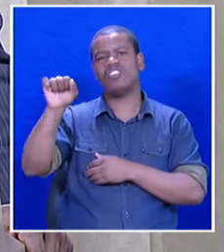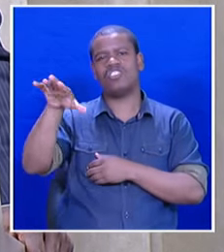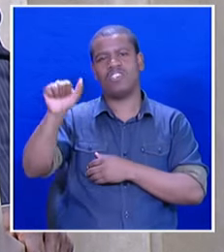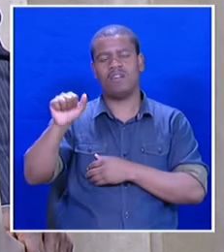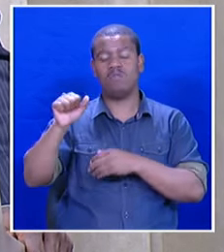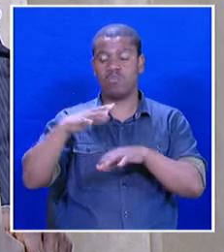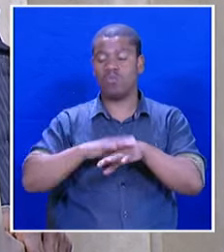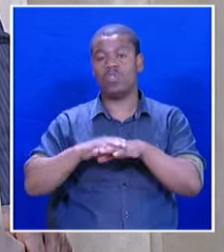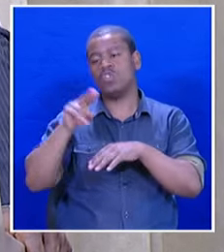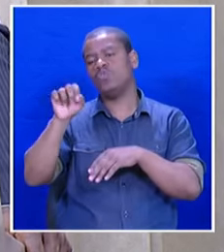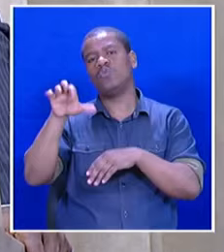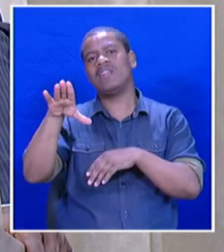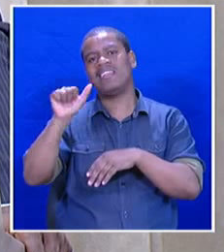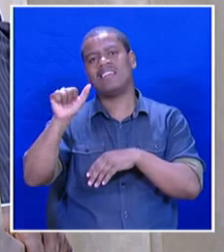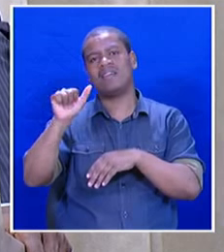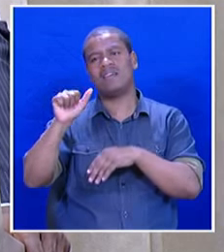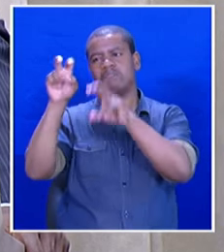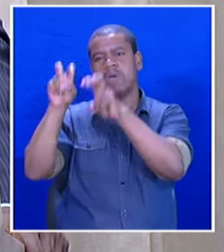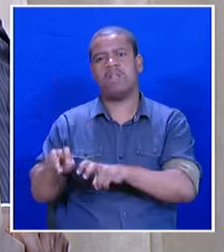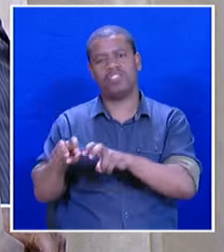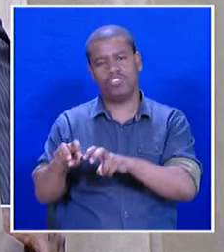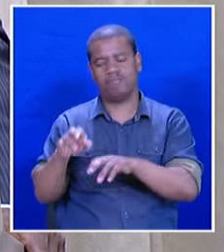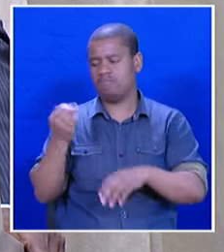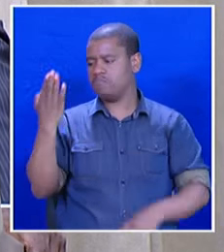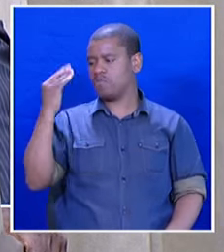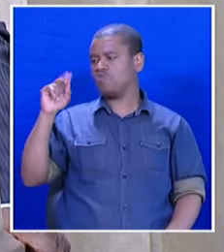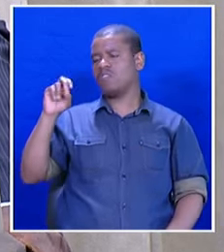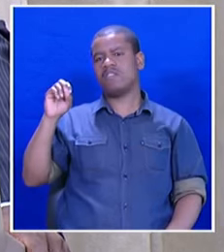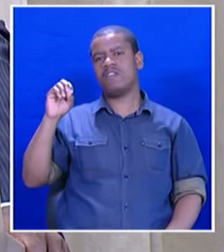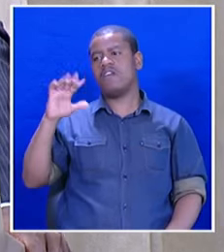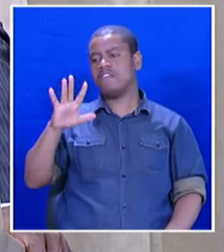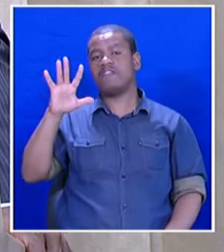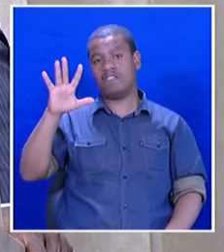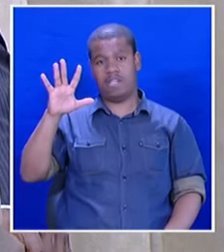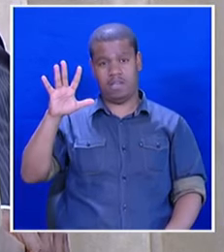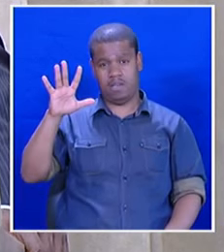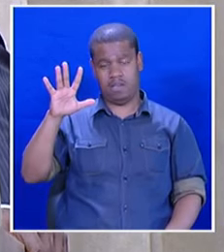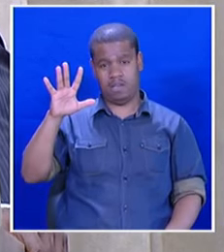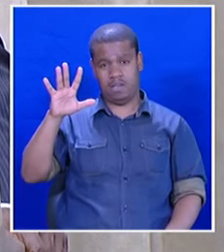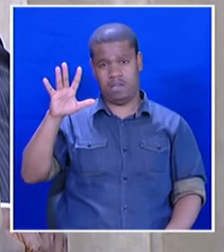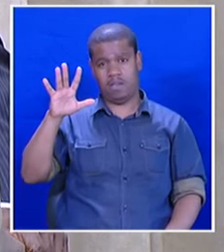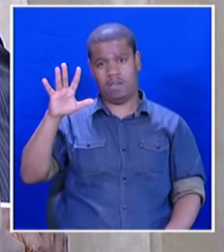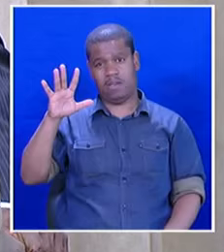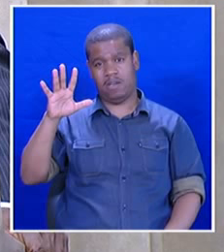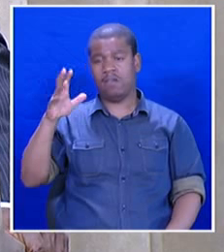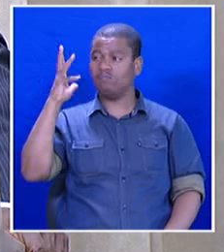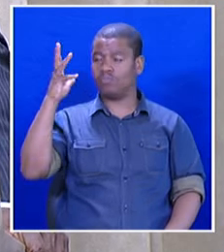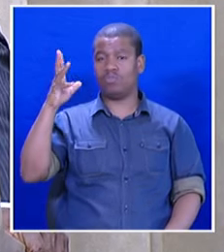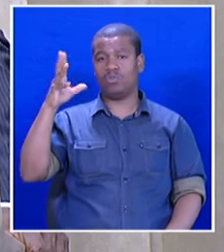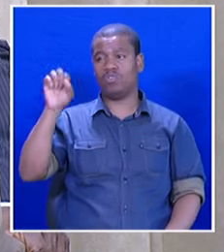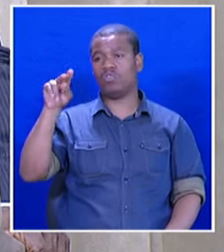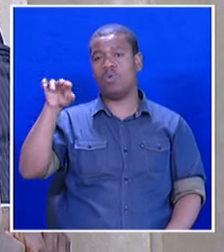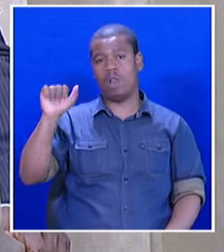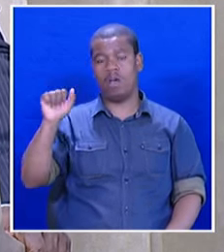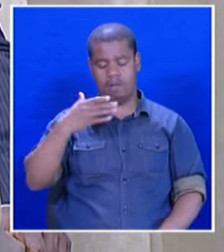2015 State of the Nation address, President Jacob Zuma indicated that any matters related to the